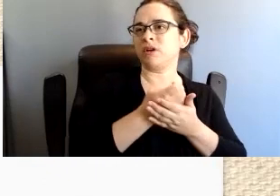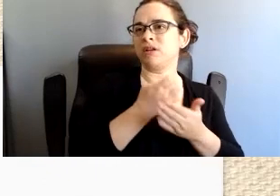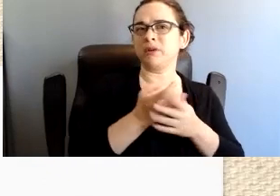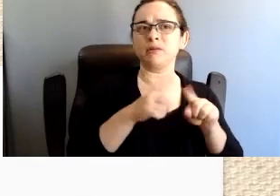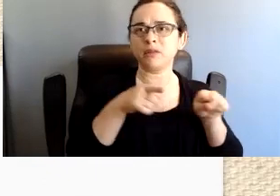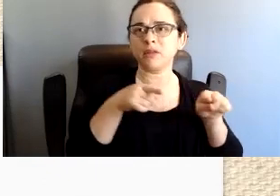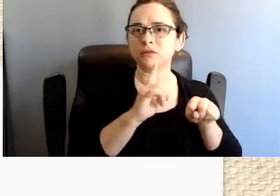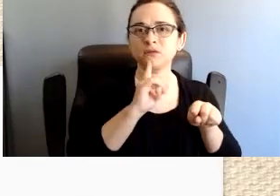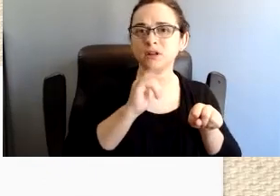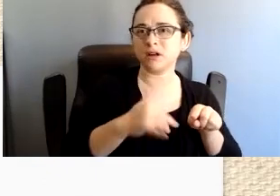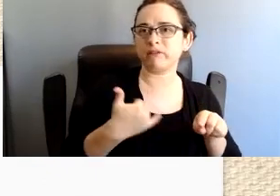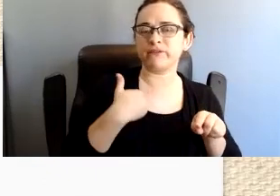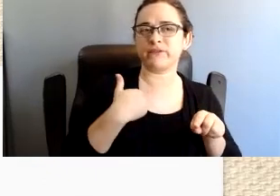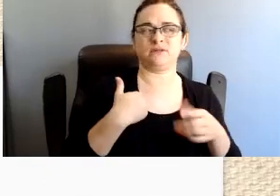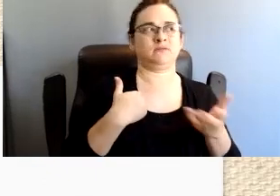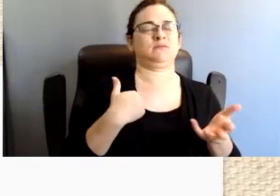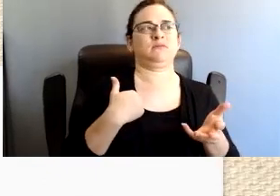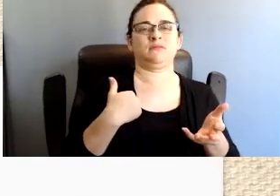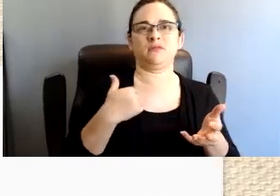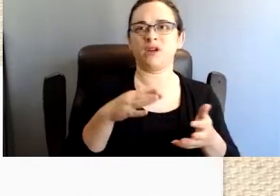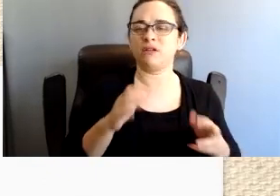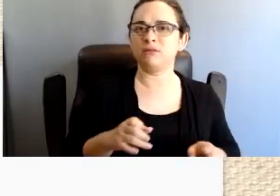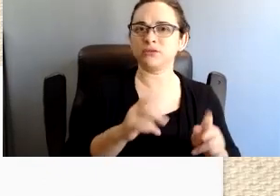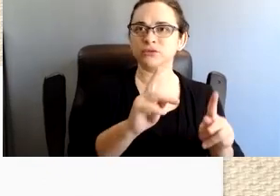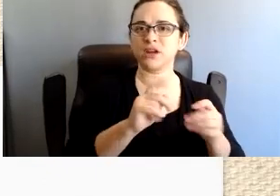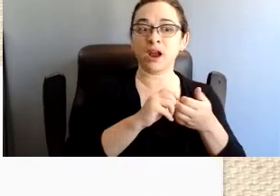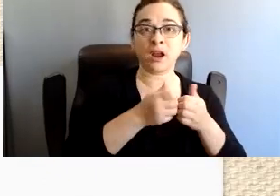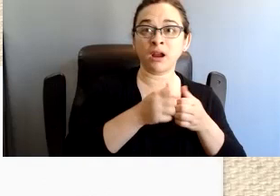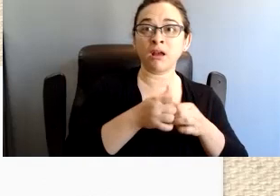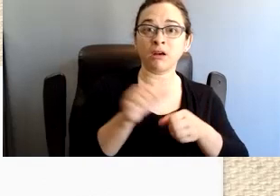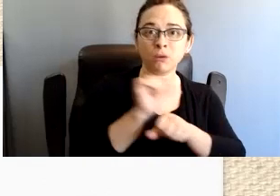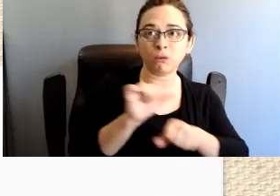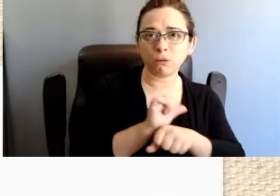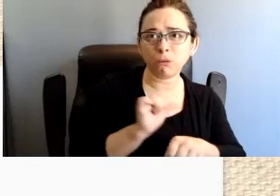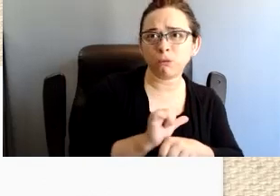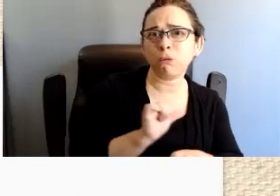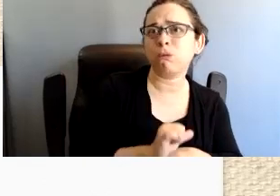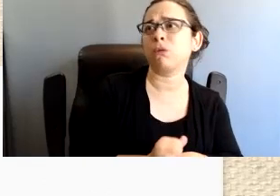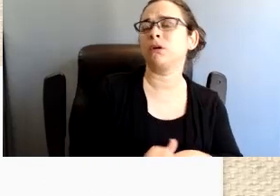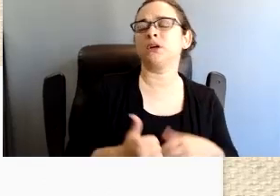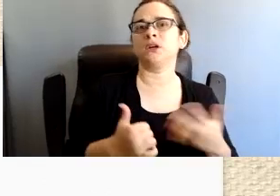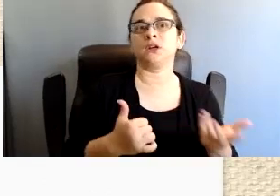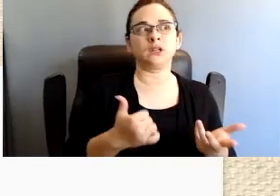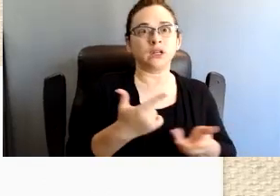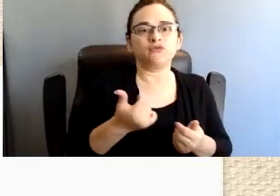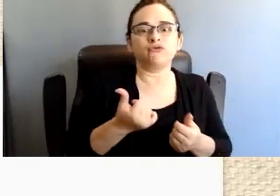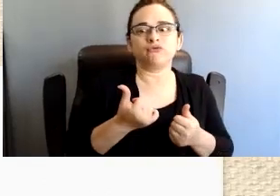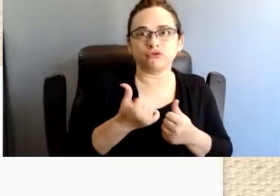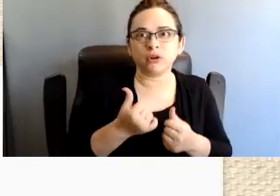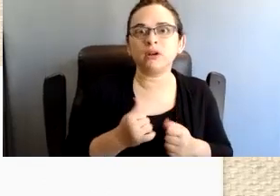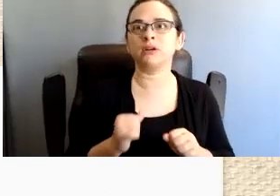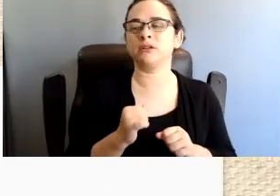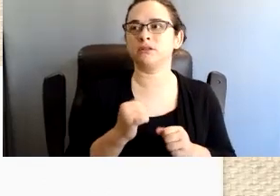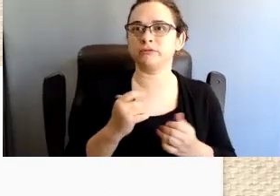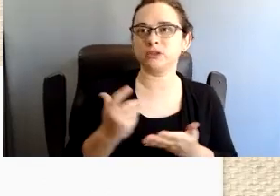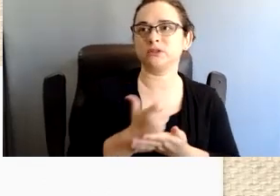hard and by earning that opportunity or by working that way to earn a job like everyone else. You know, we end up